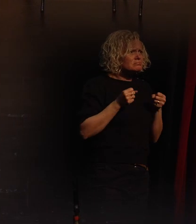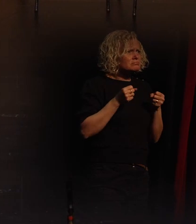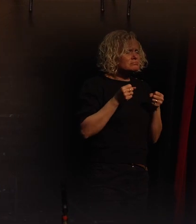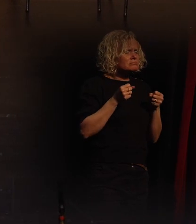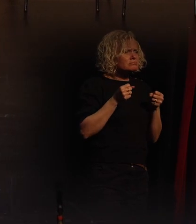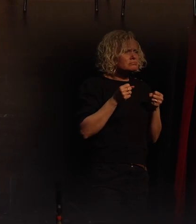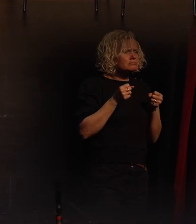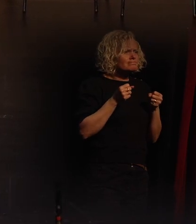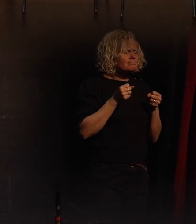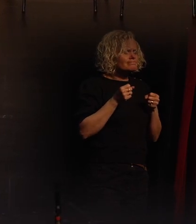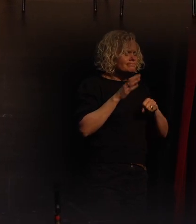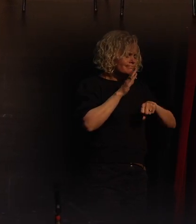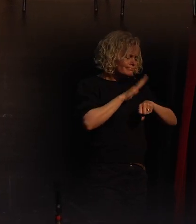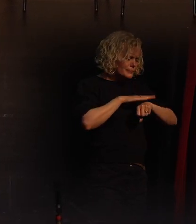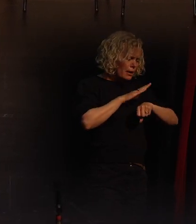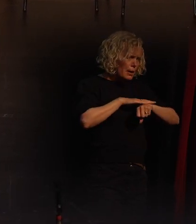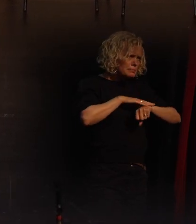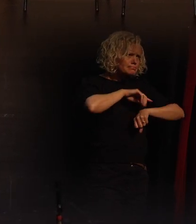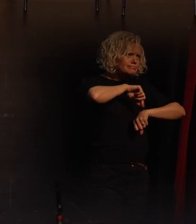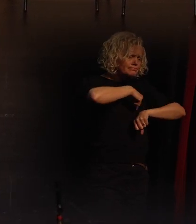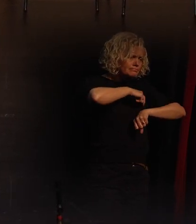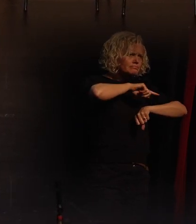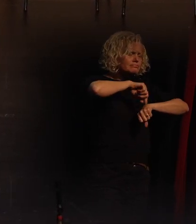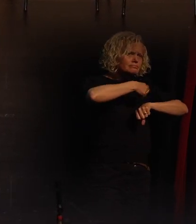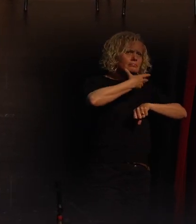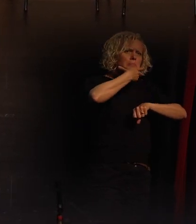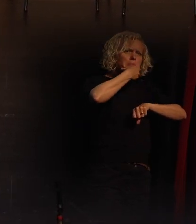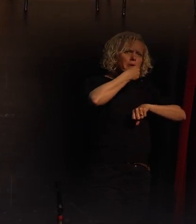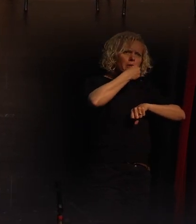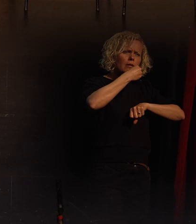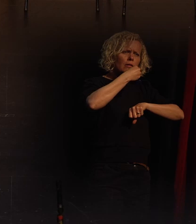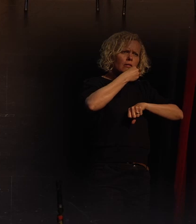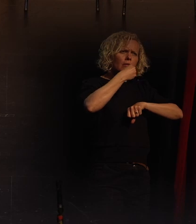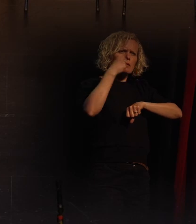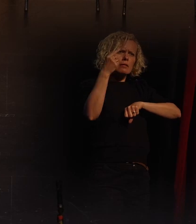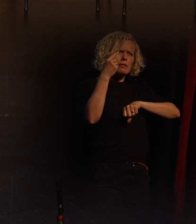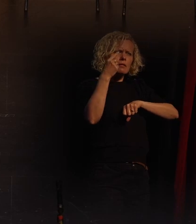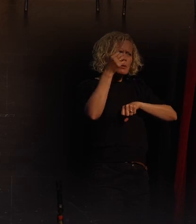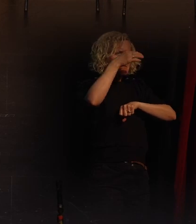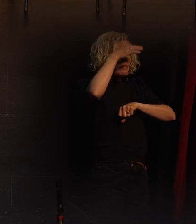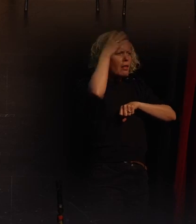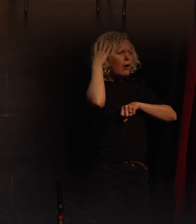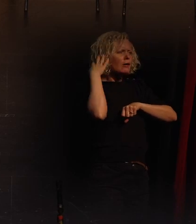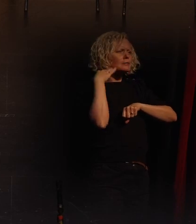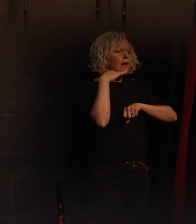A little time passed, and a man with floppy blonde hair